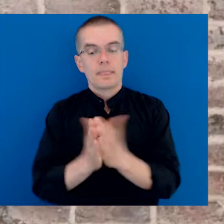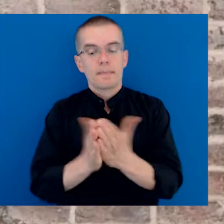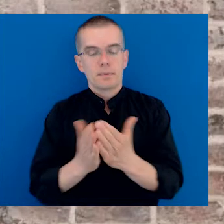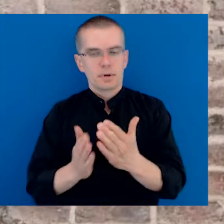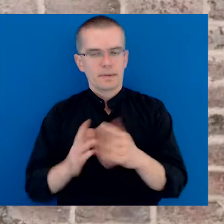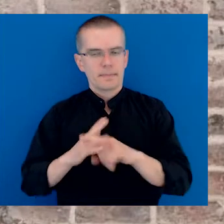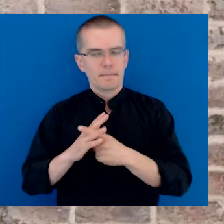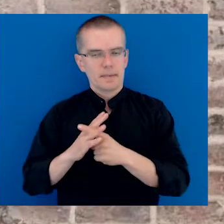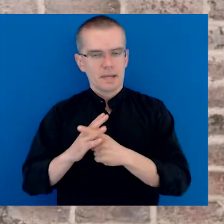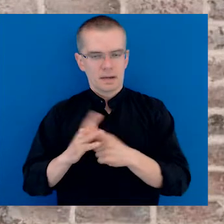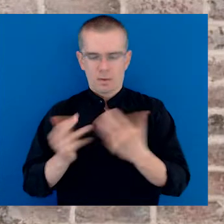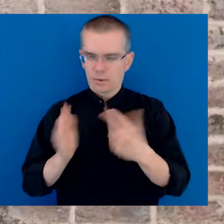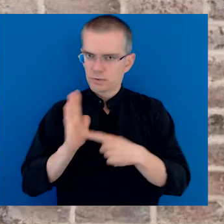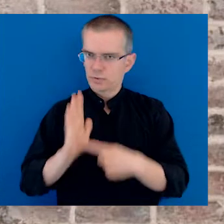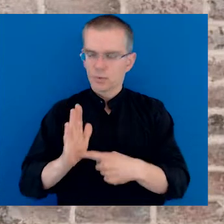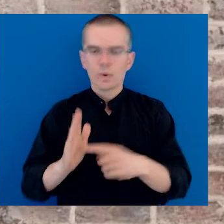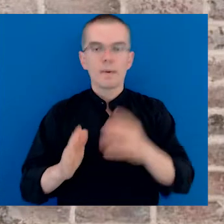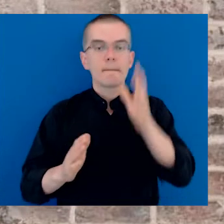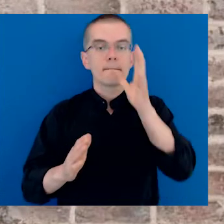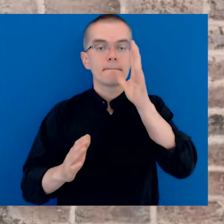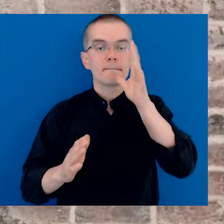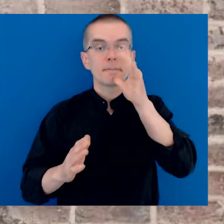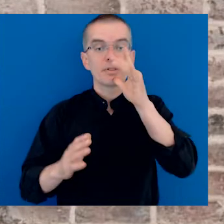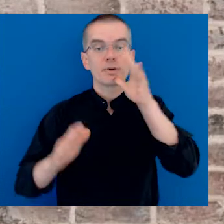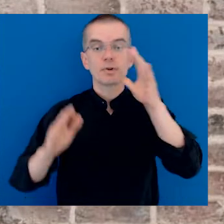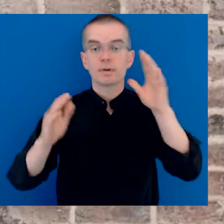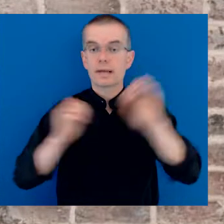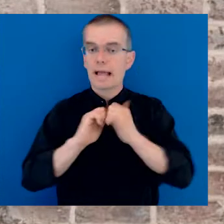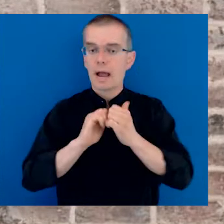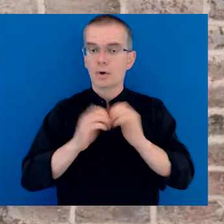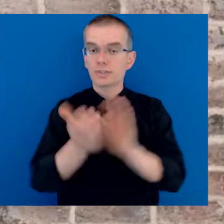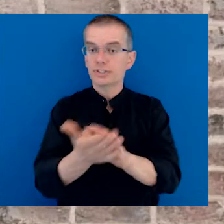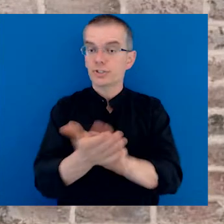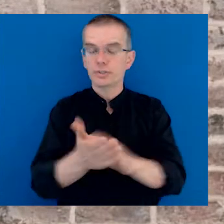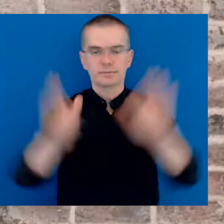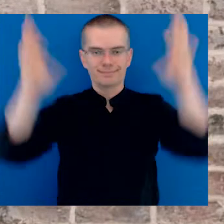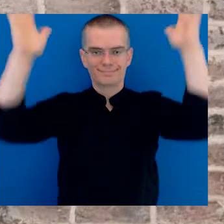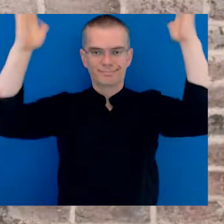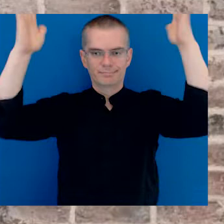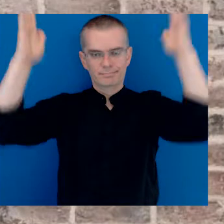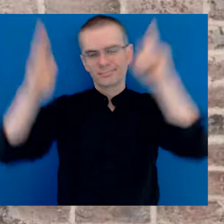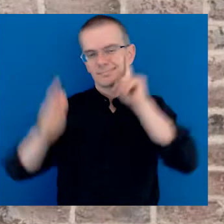in the beginning how his mother would cheer him. This is deaf applause, right?